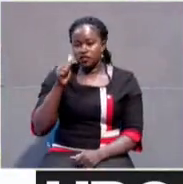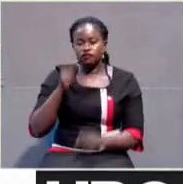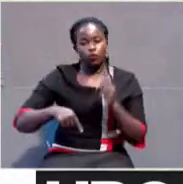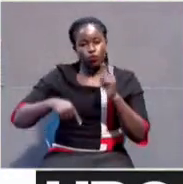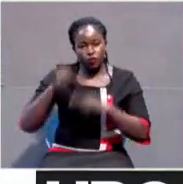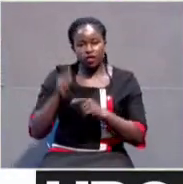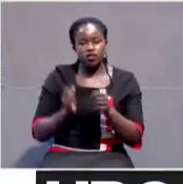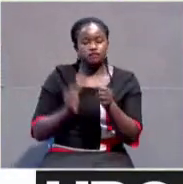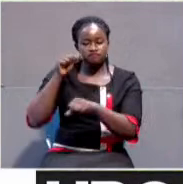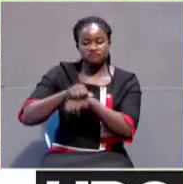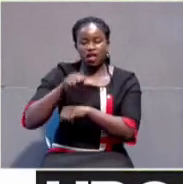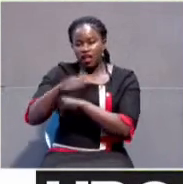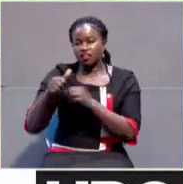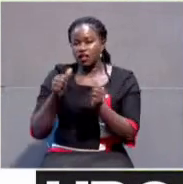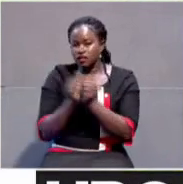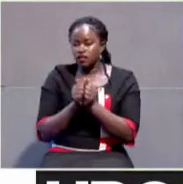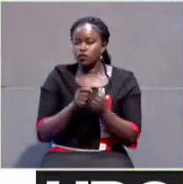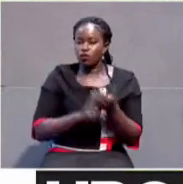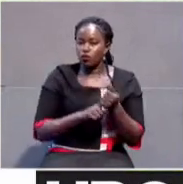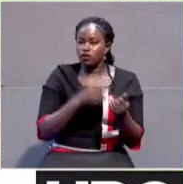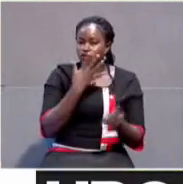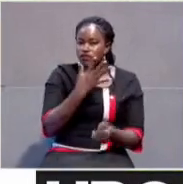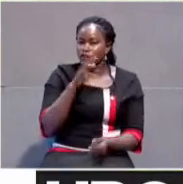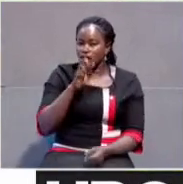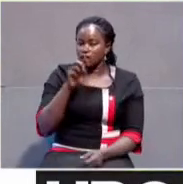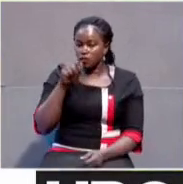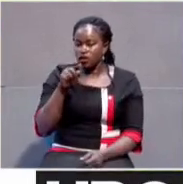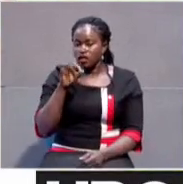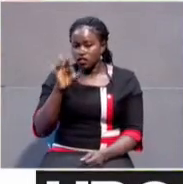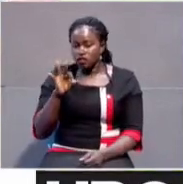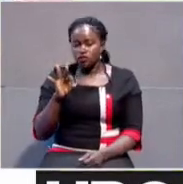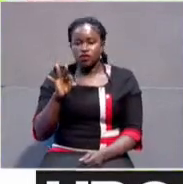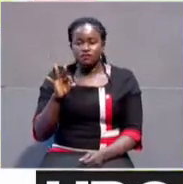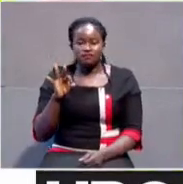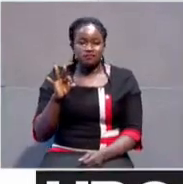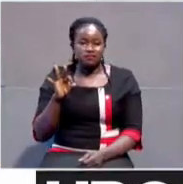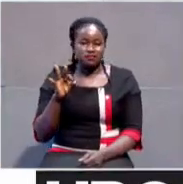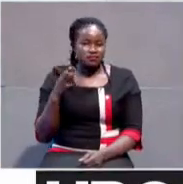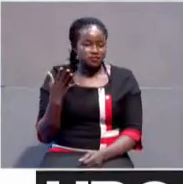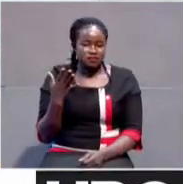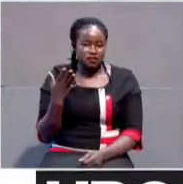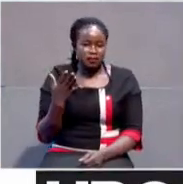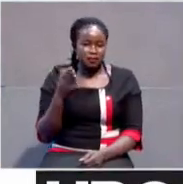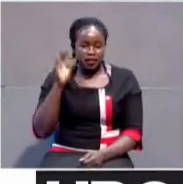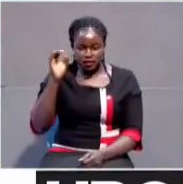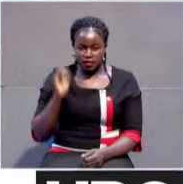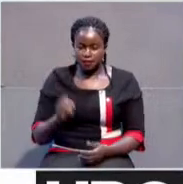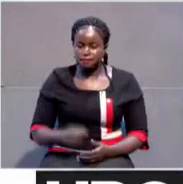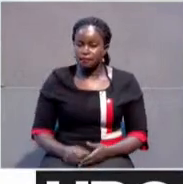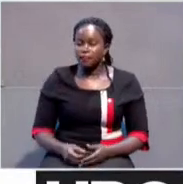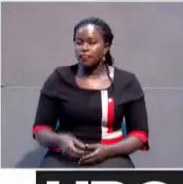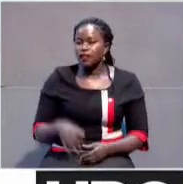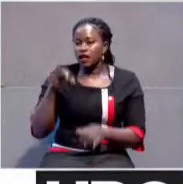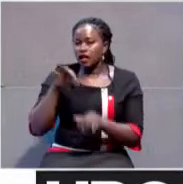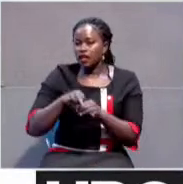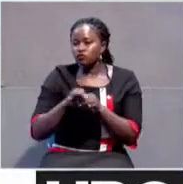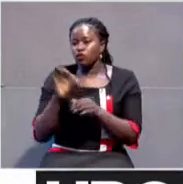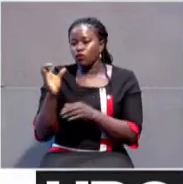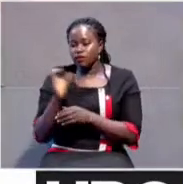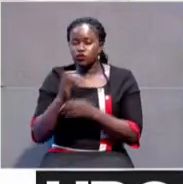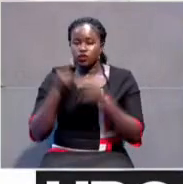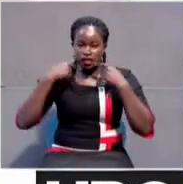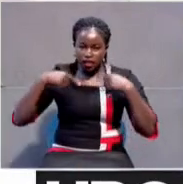10 contestants with 58.38% of all the total votes cast. The Electoral Commission